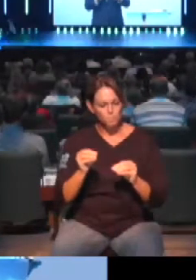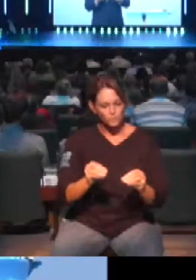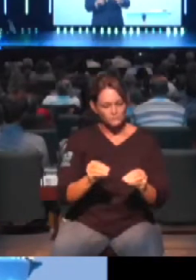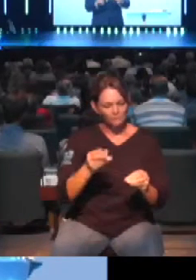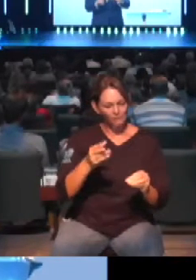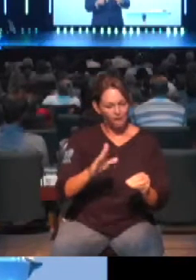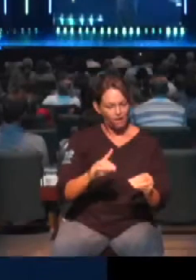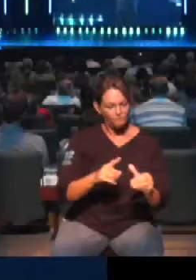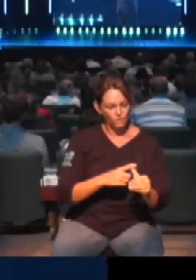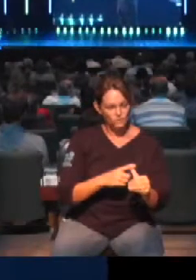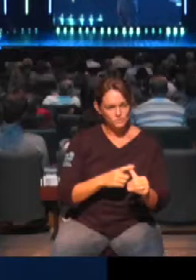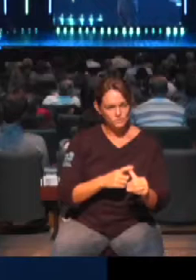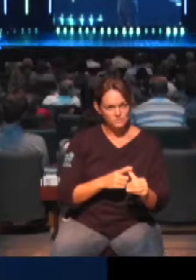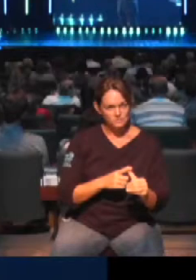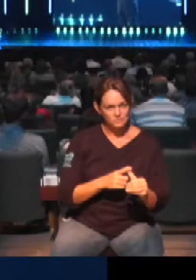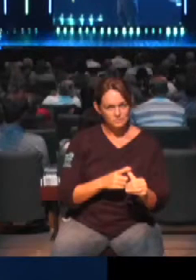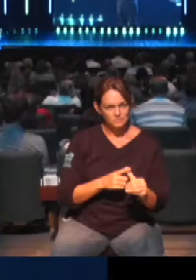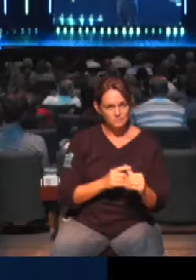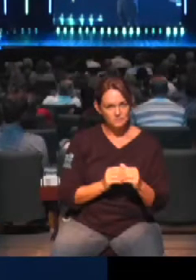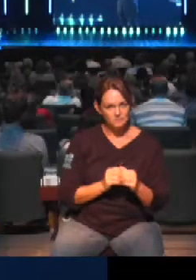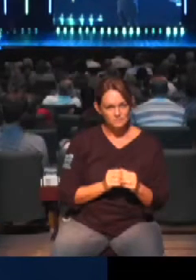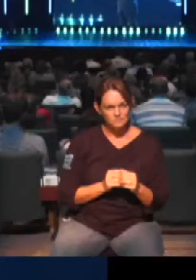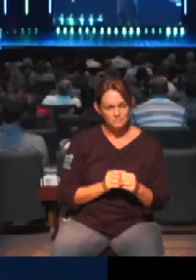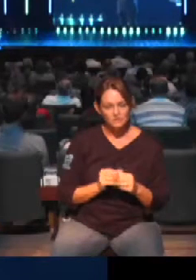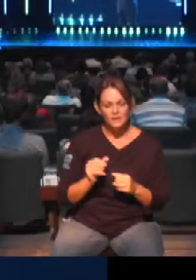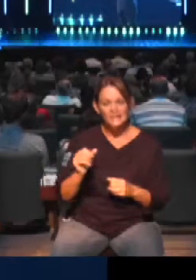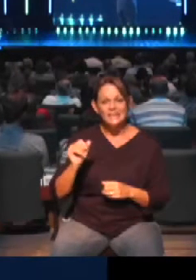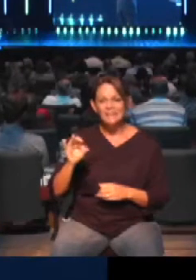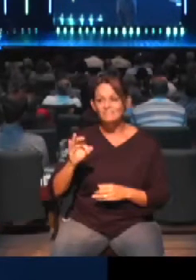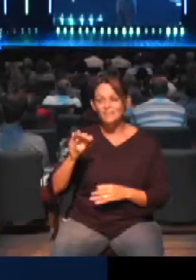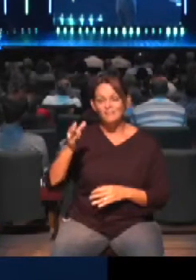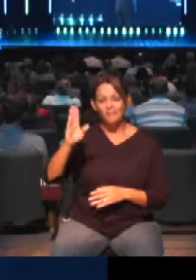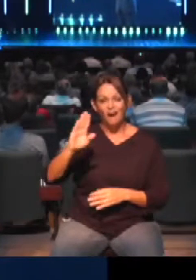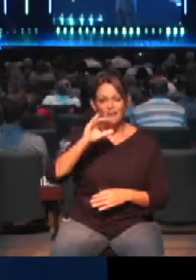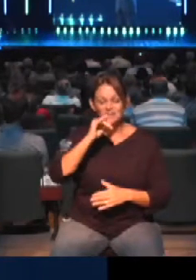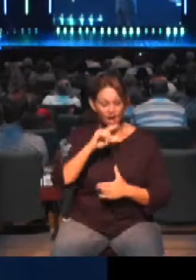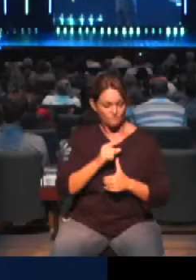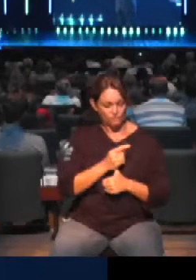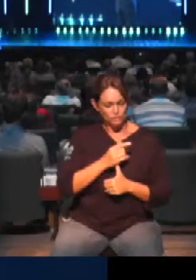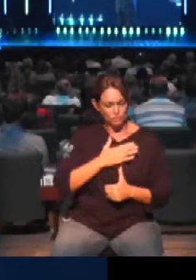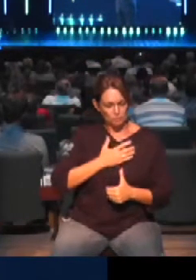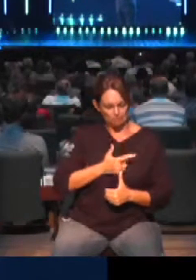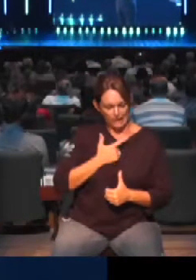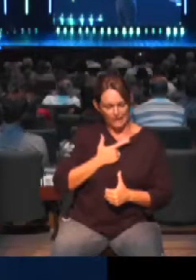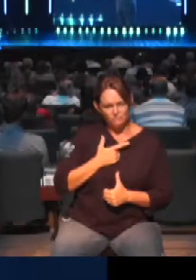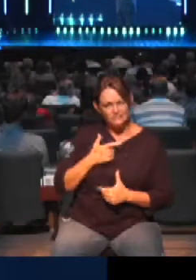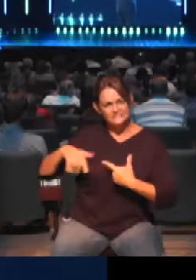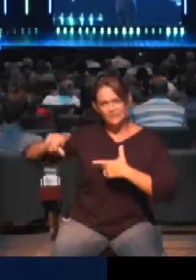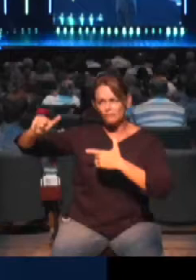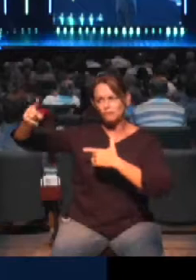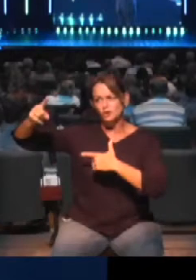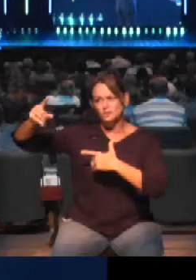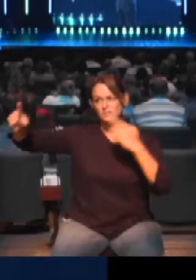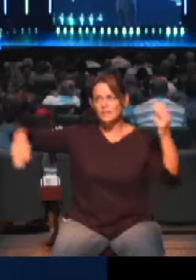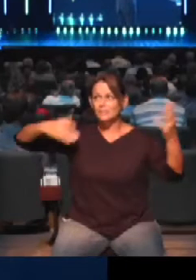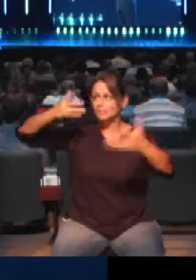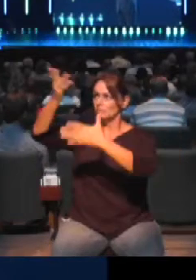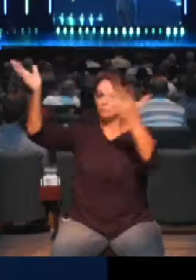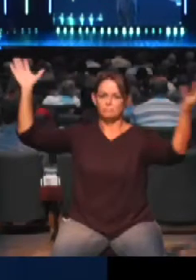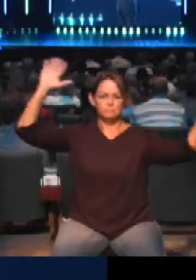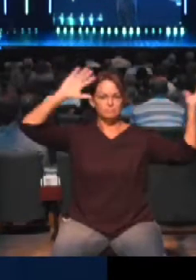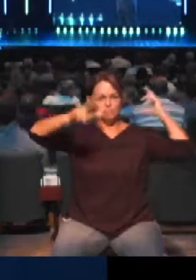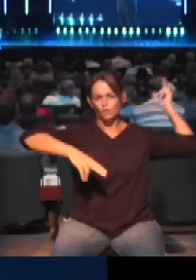not first in your life, he's still first in the universe. you didn't rearrange the cosmos, okay? He's still